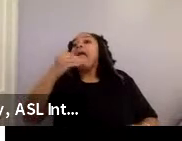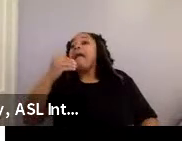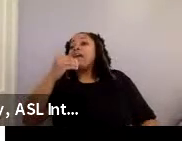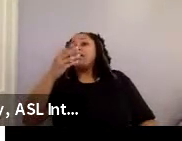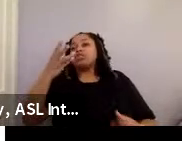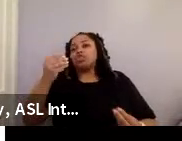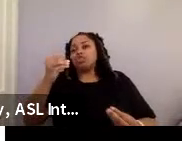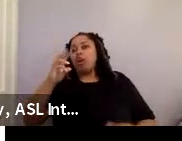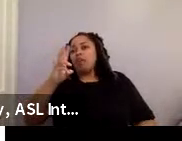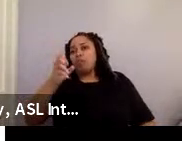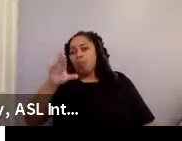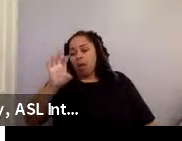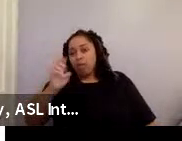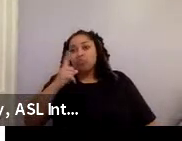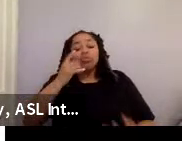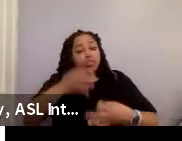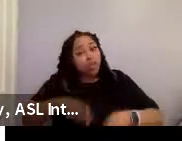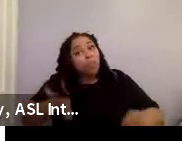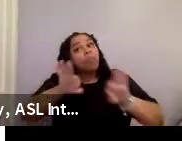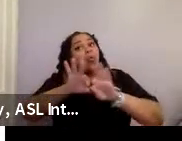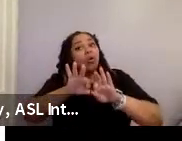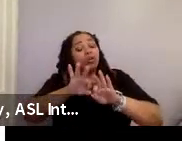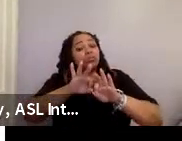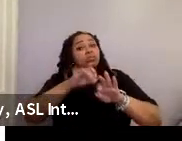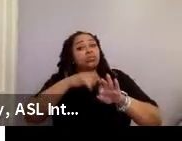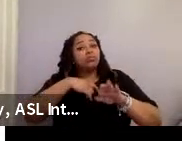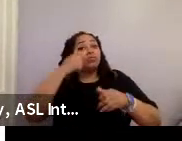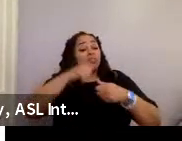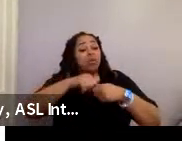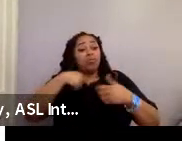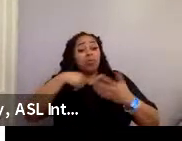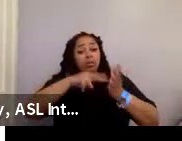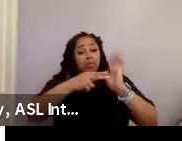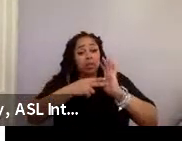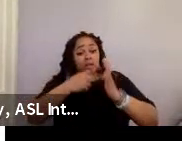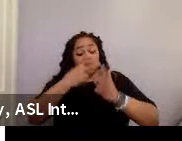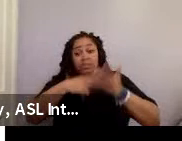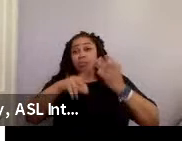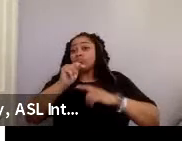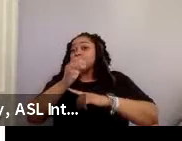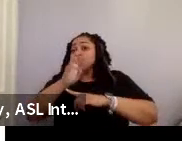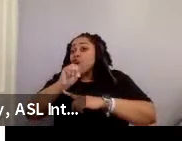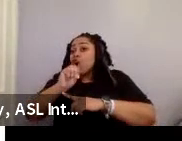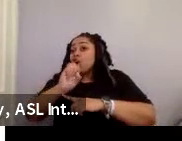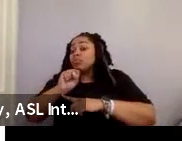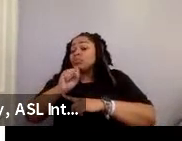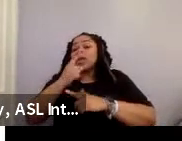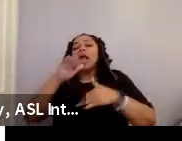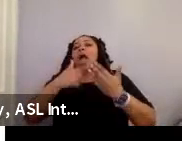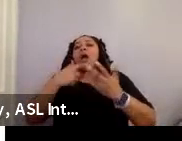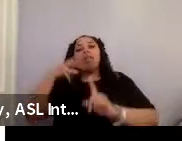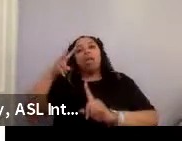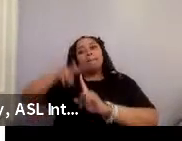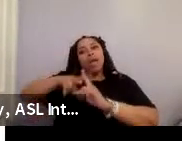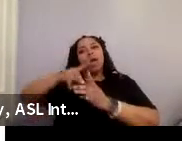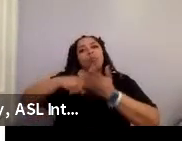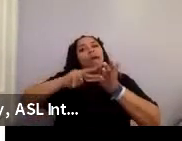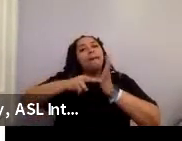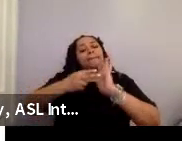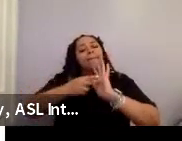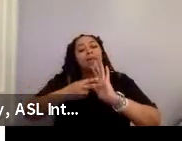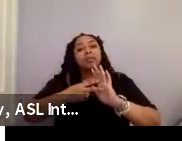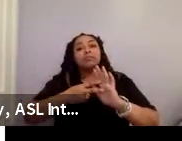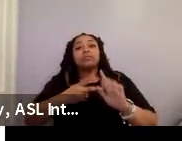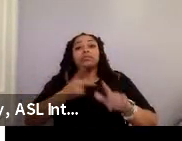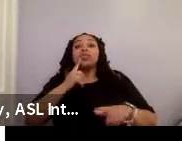it's very important that we remember when we define certain terms, how they apply and what they mean. So an operable